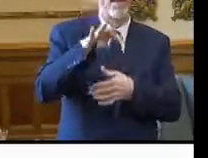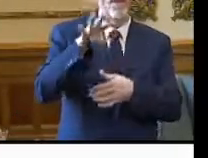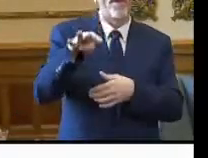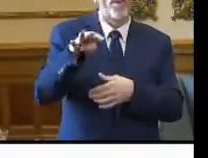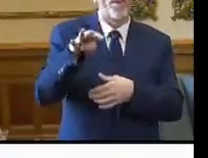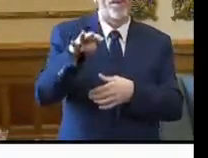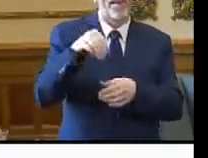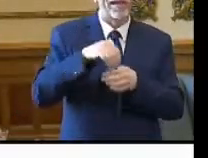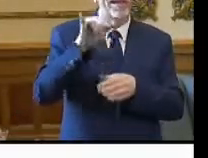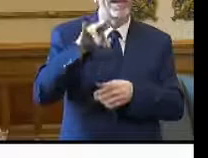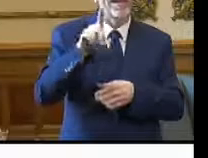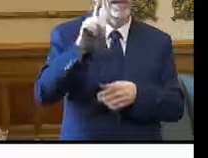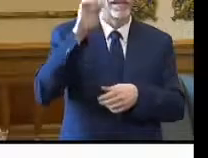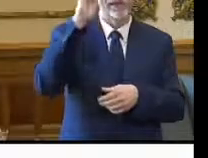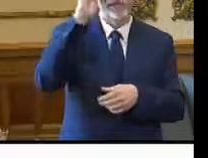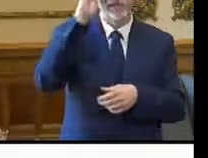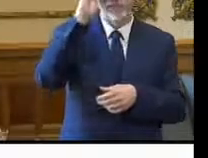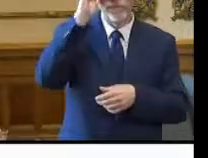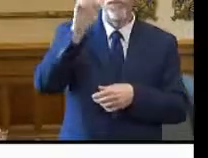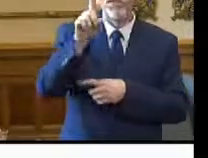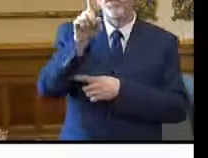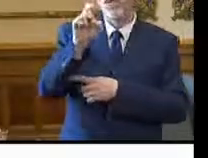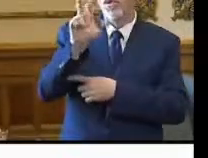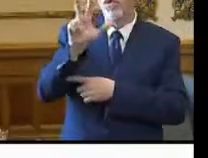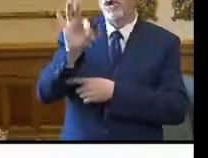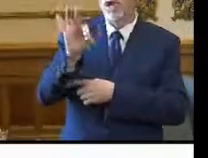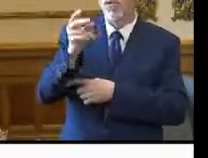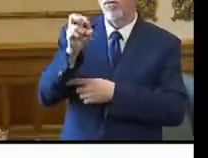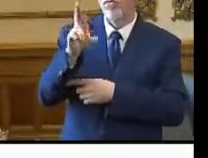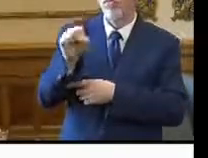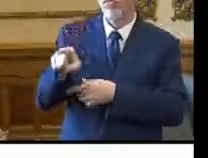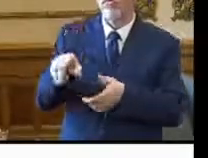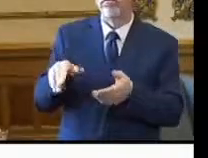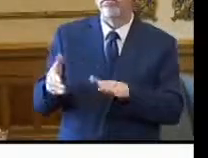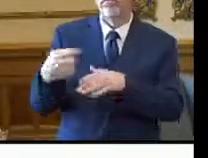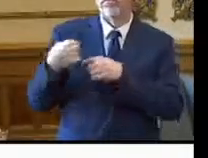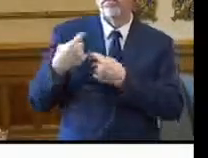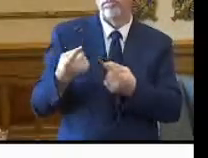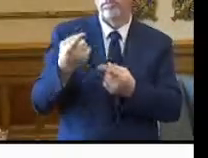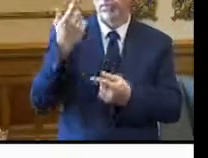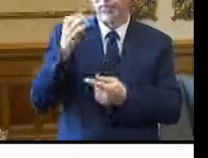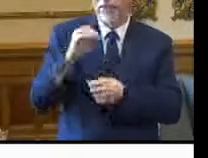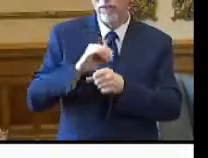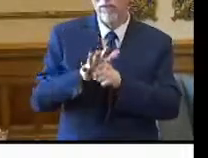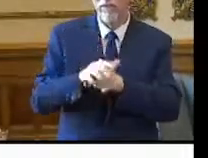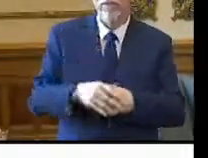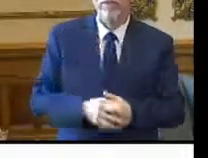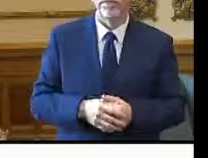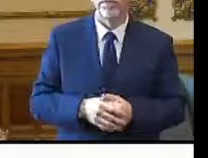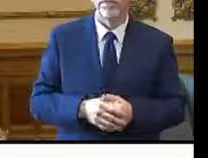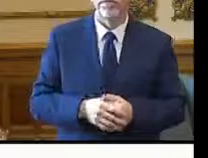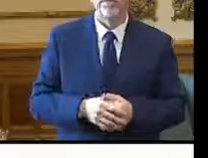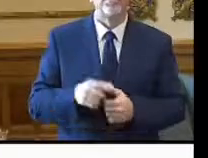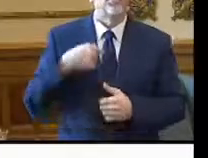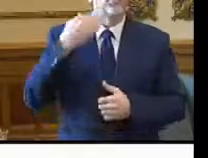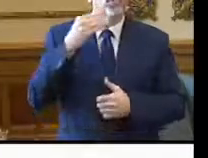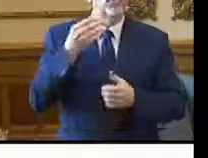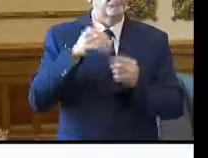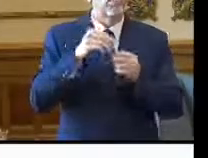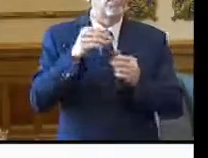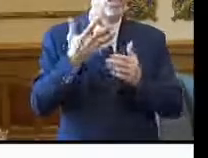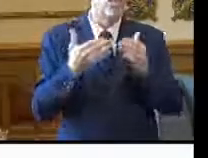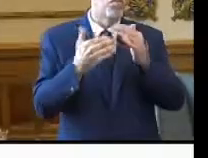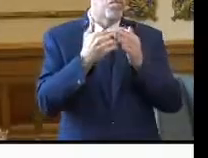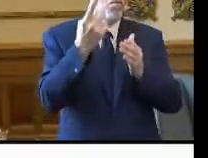4,944 in our state, and 139 Hoosiers have lost their lives to this disease. We also know that nearly 1,000